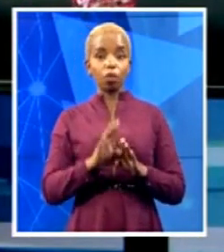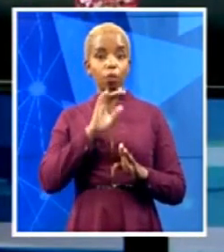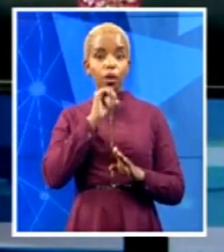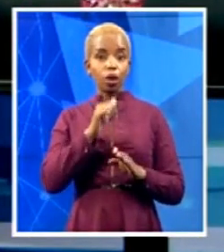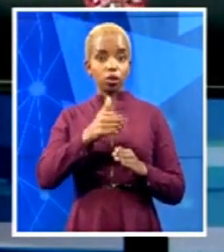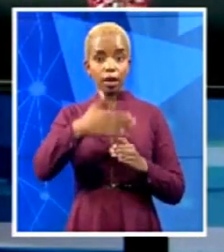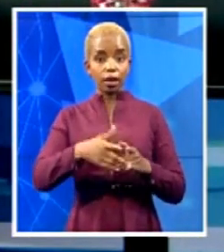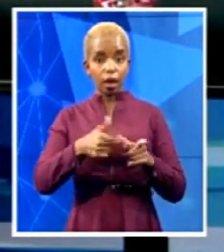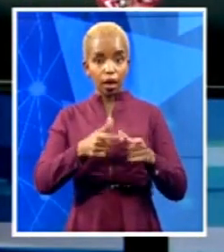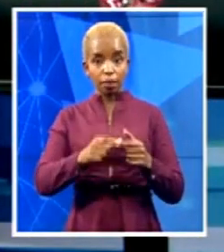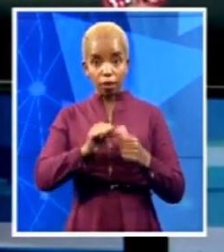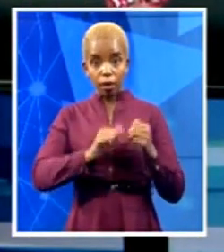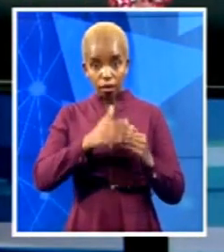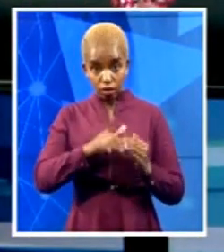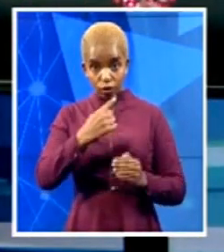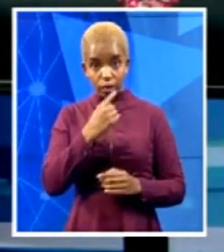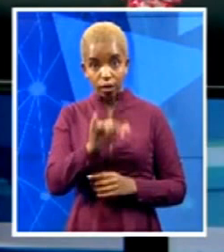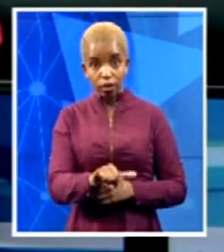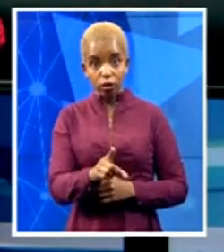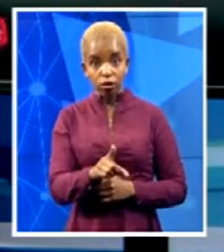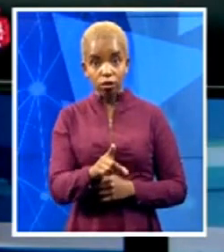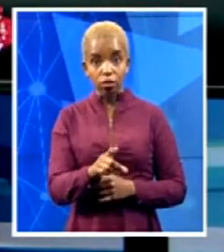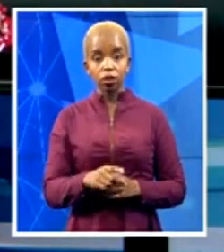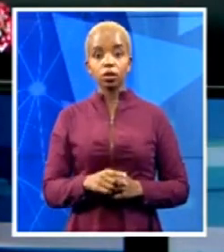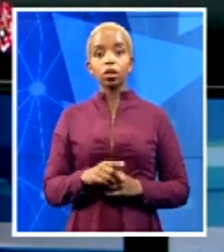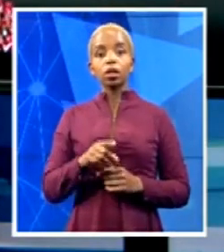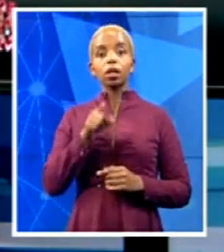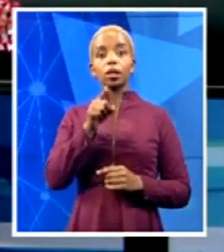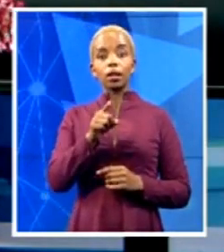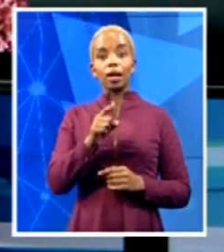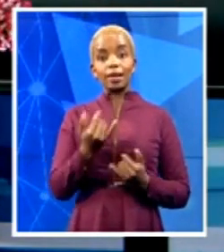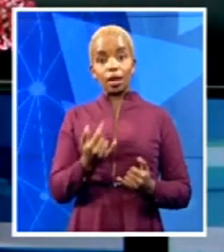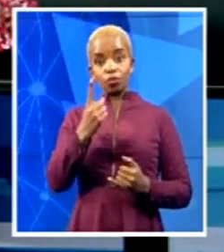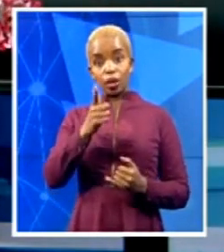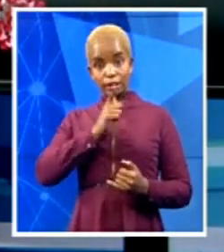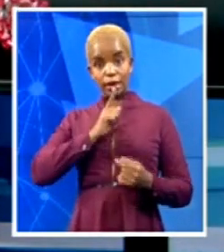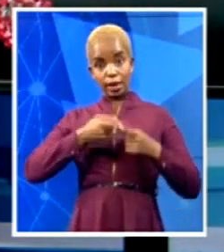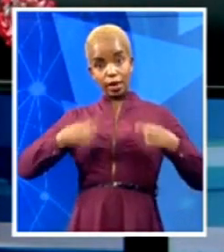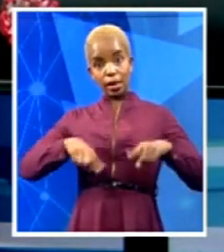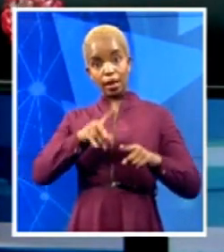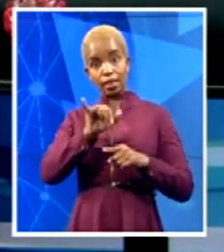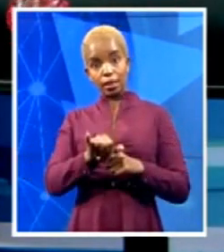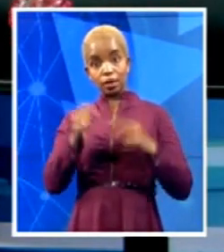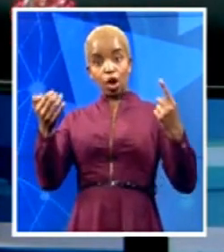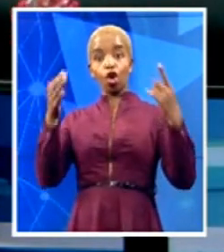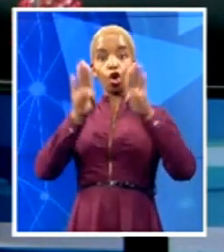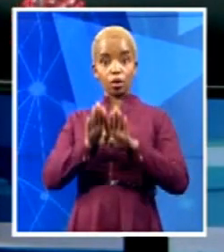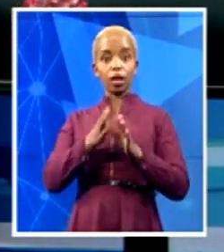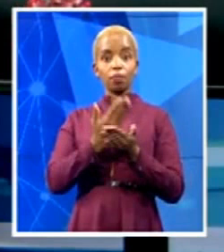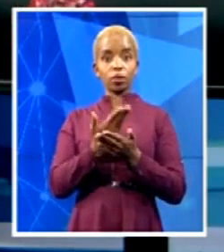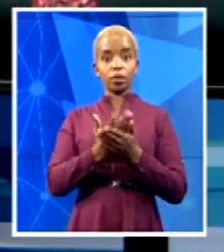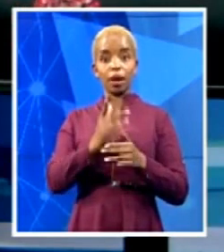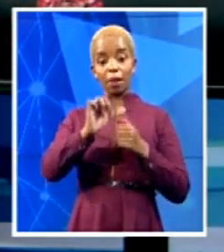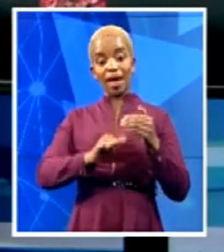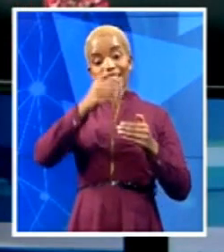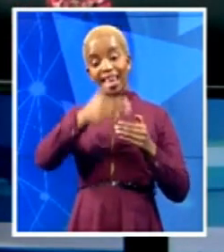Sorry, I missed the question. Is SACCI preempting that the lockdown could go on beyond the end of April?